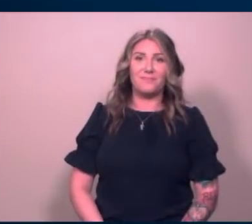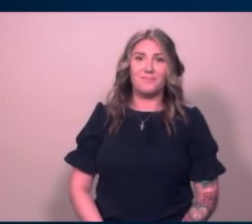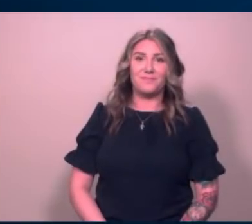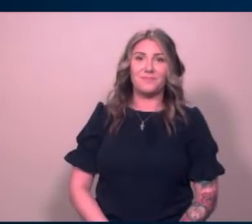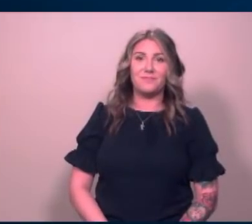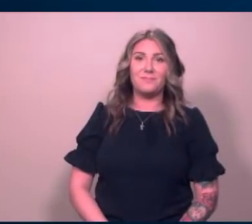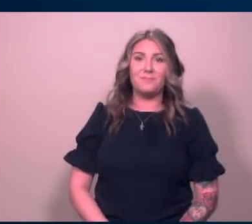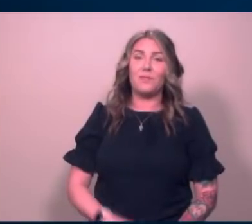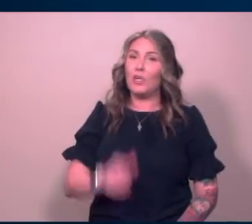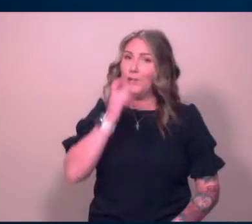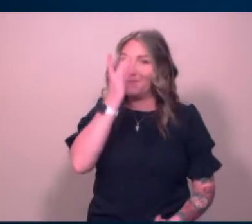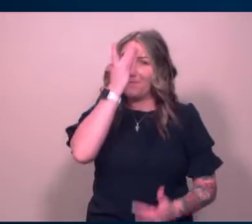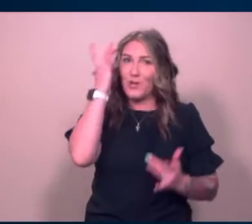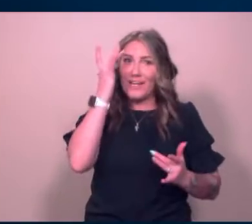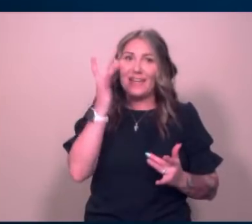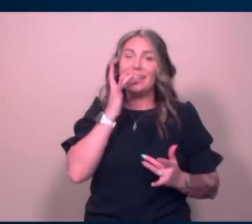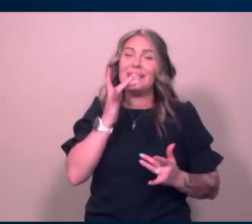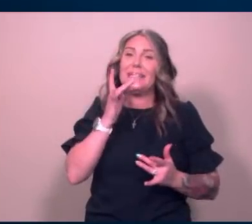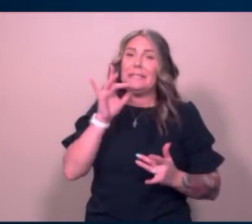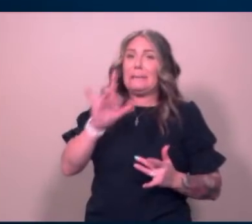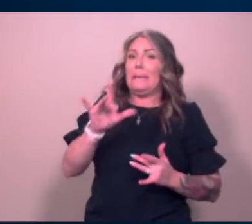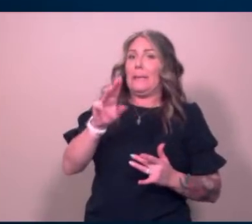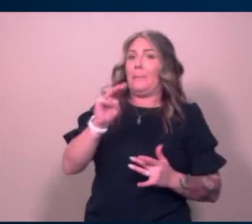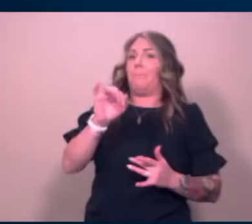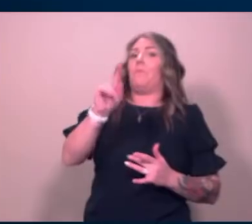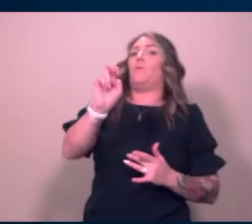Don't forget to unmute your mic.